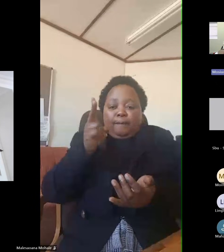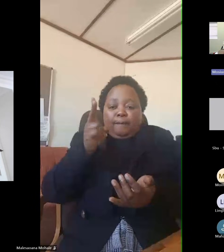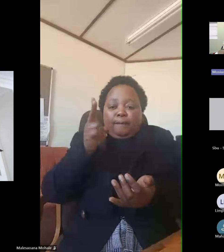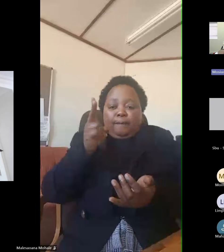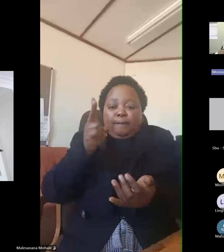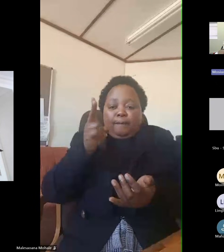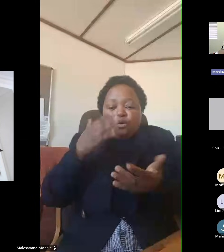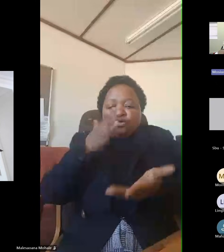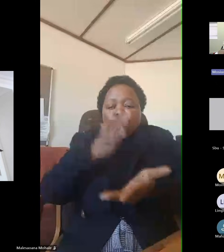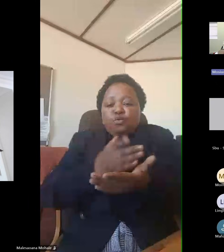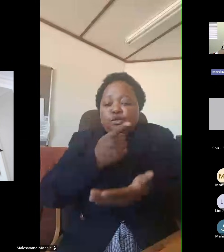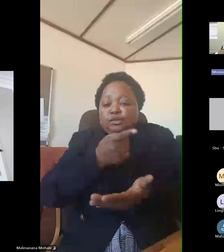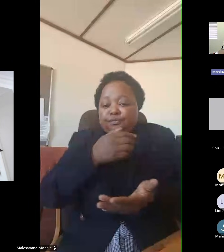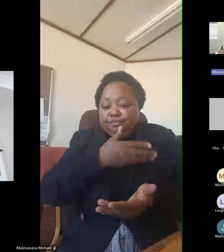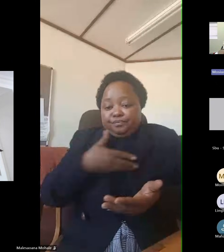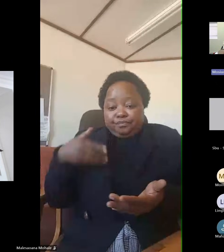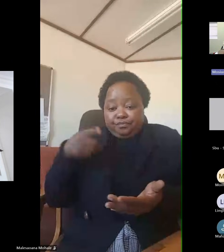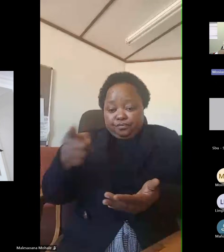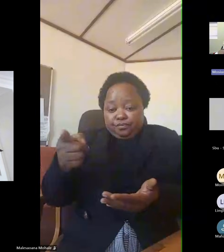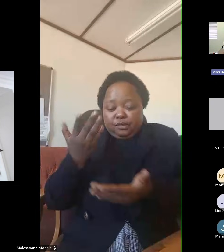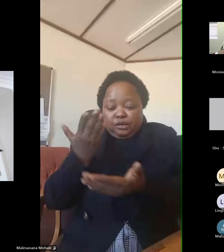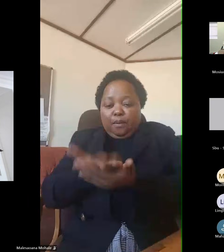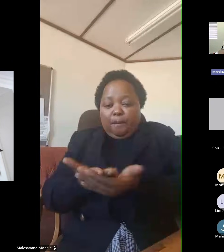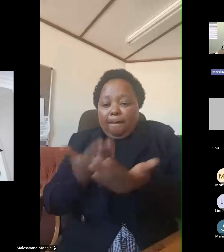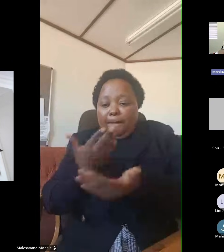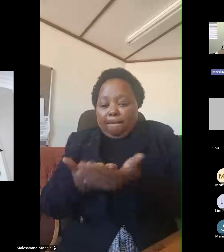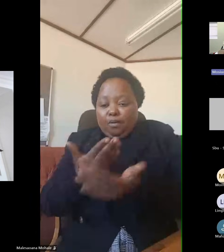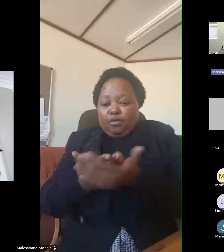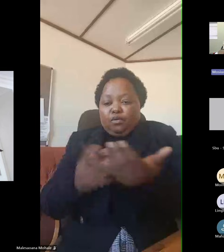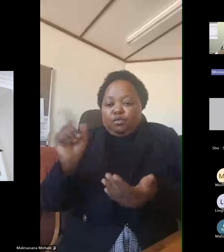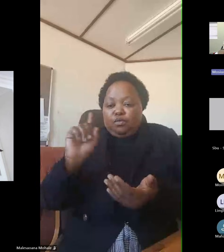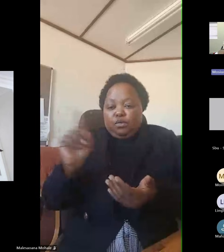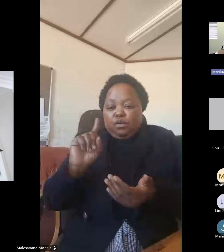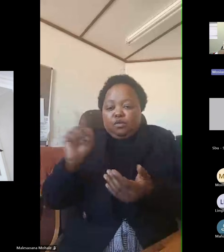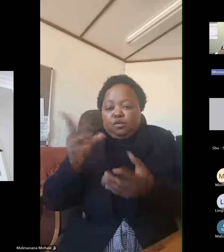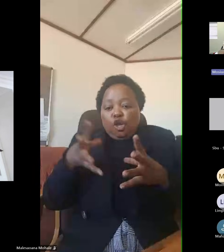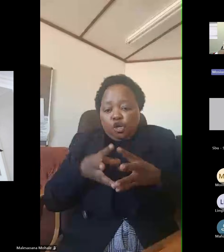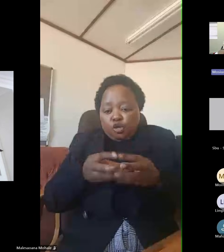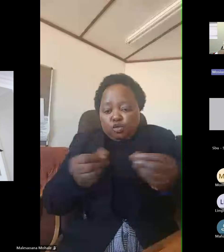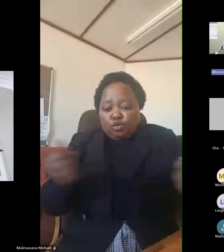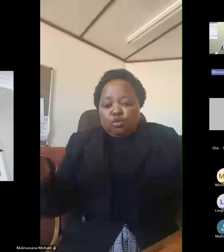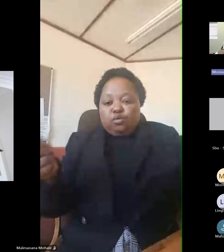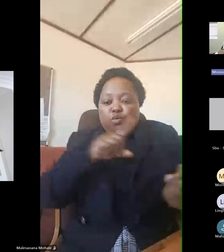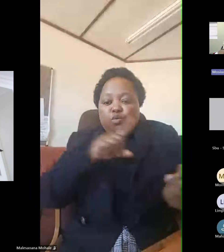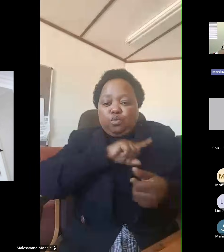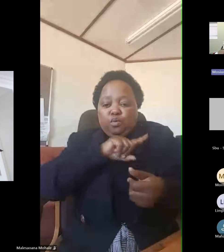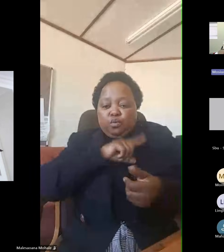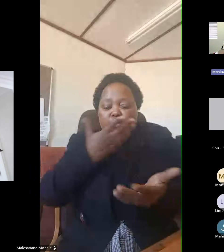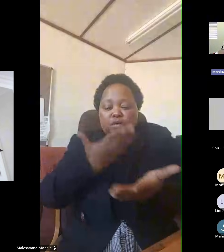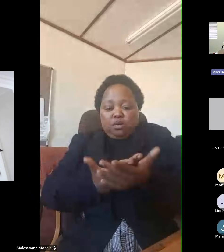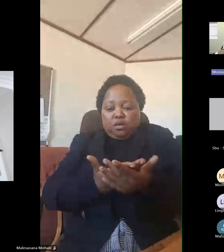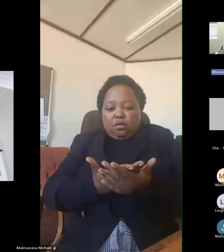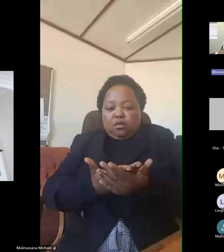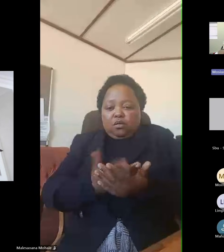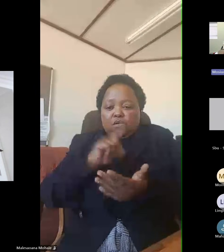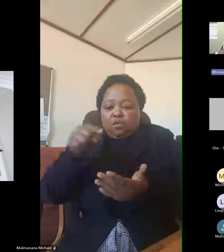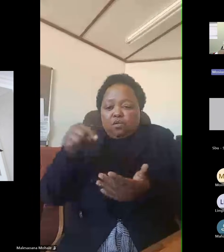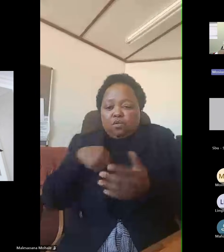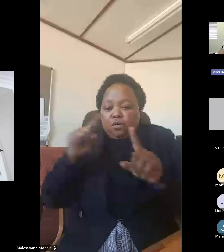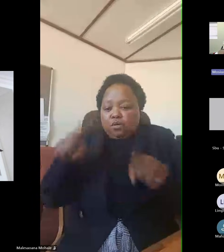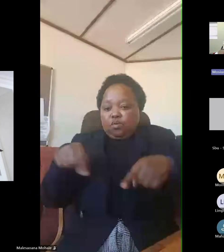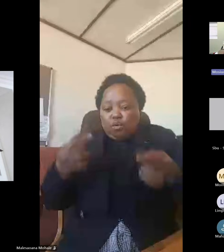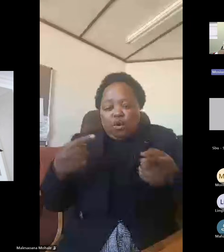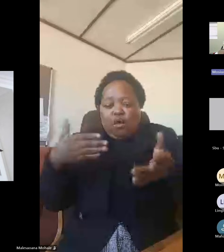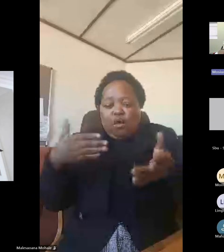proposed a solution as to an inevitable architecture that we as Lesotho can accommodate